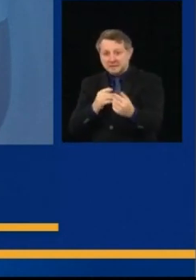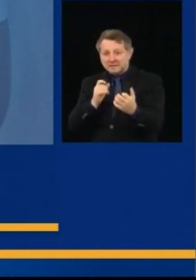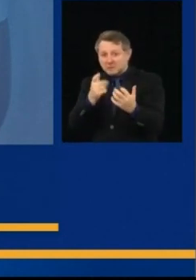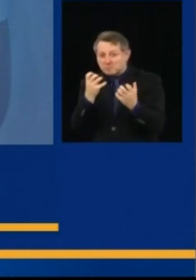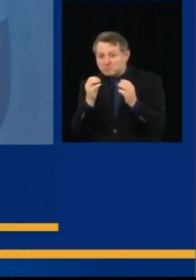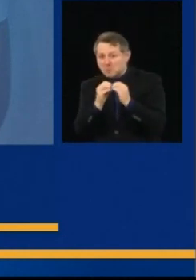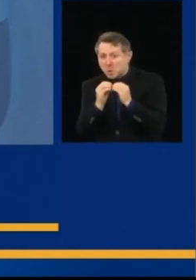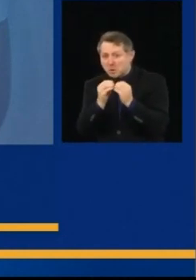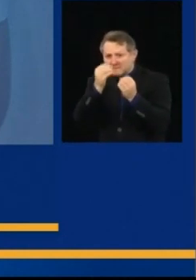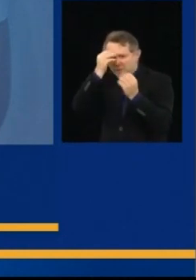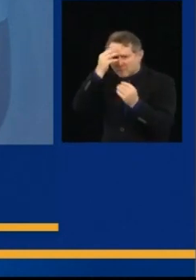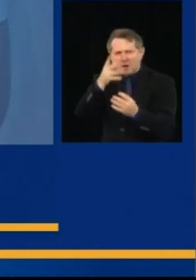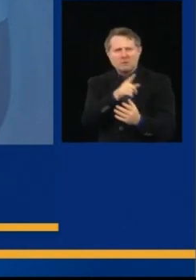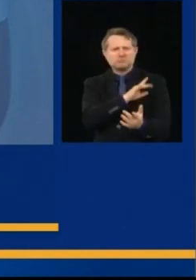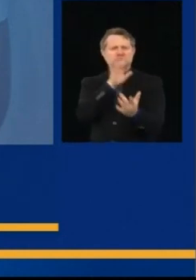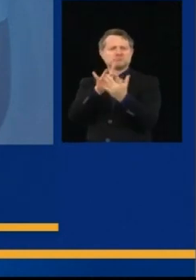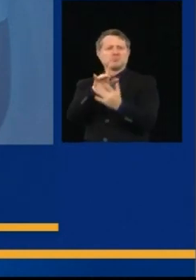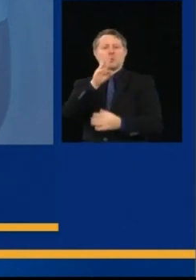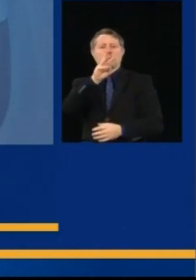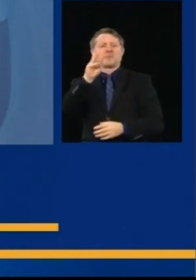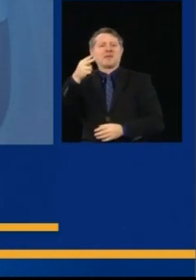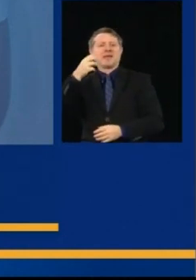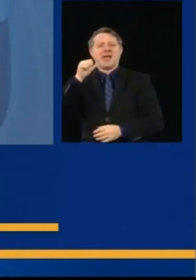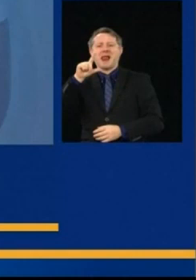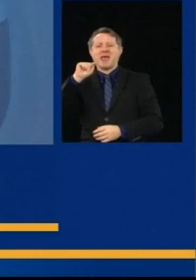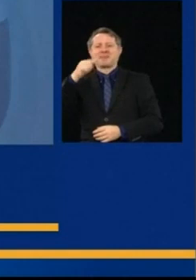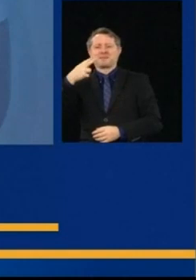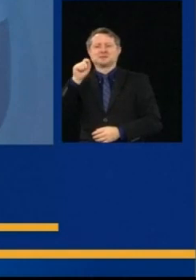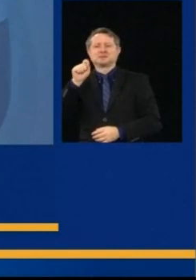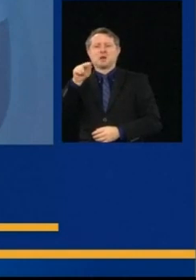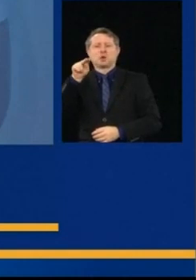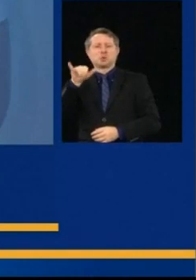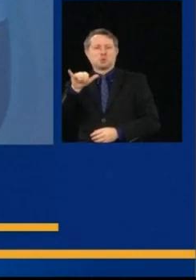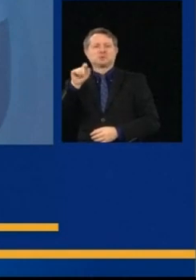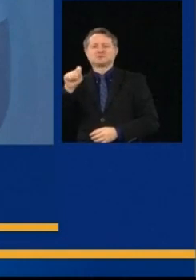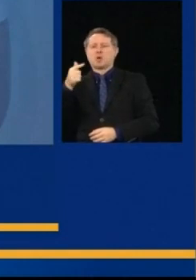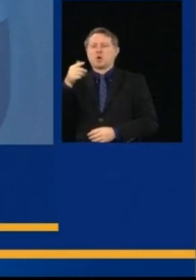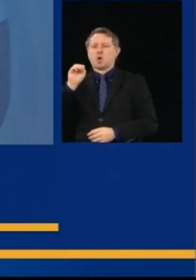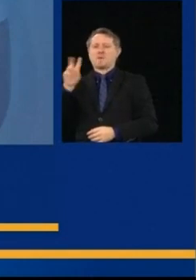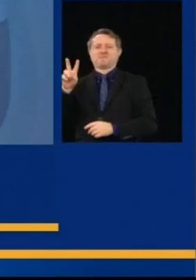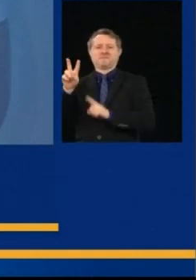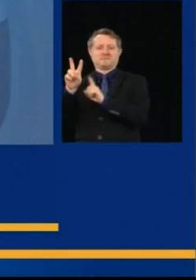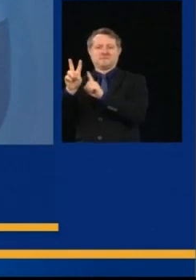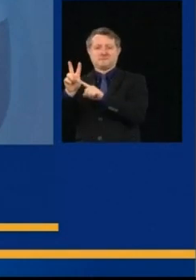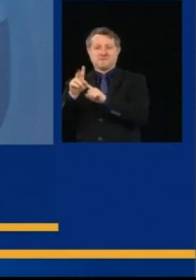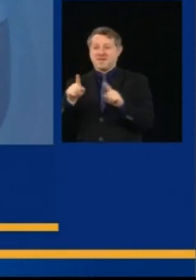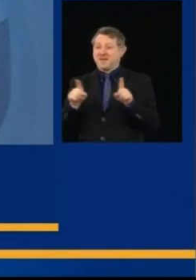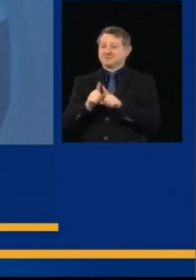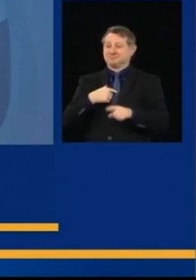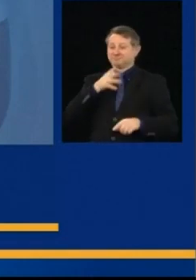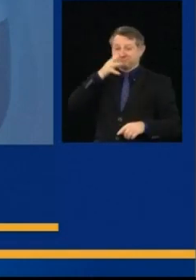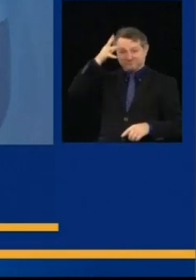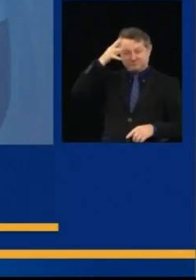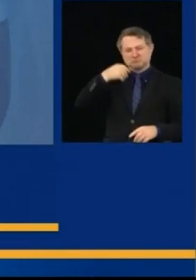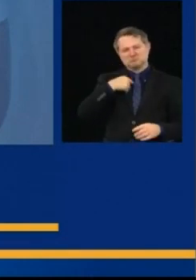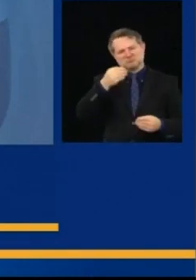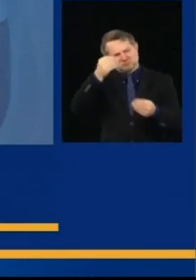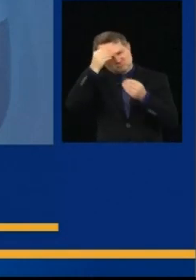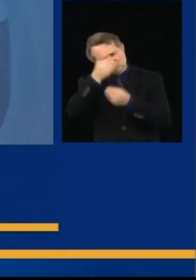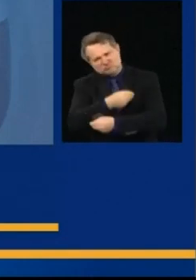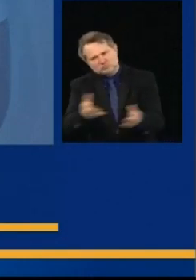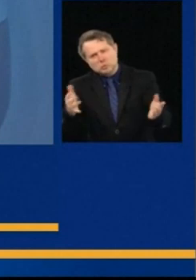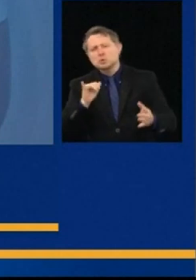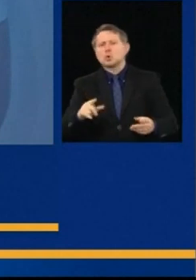to go to. Now, as a parent, I can tell you, this is a parent's worst nightmare, right? To have a